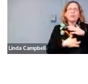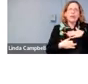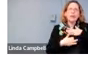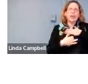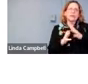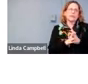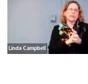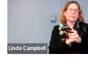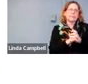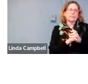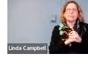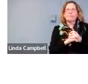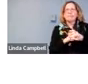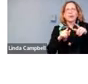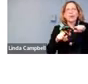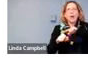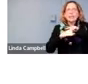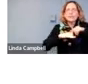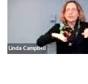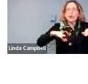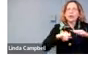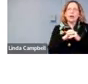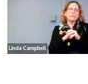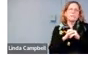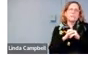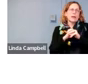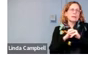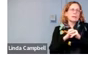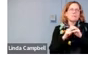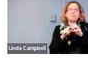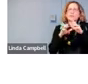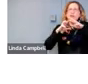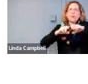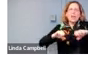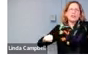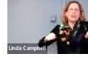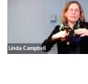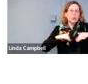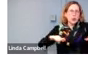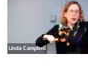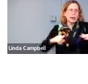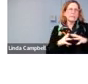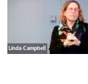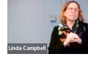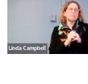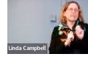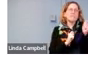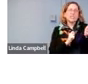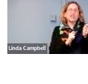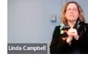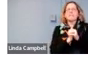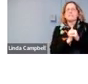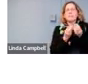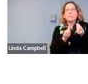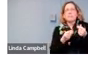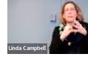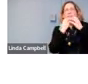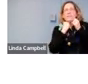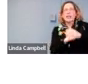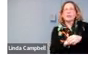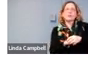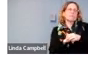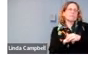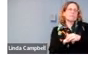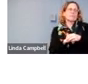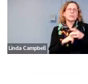We use our freshwater lakes for multiple purposes. We go recreationally swimming. We go to the shoreline for